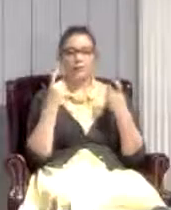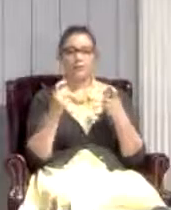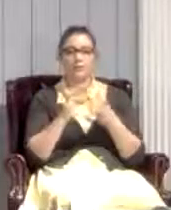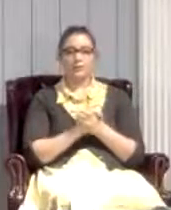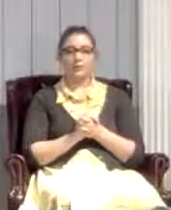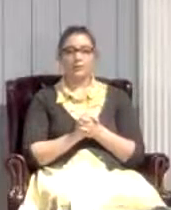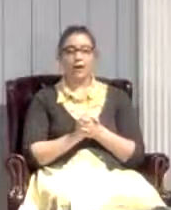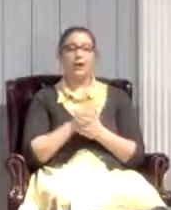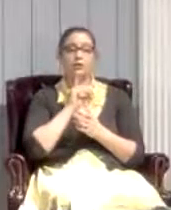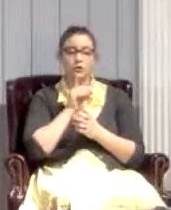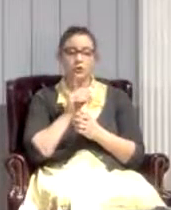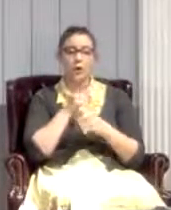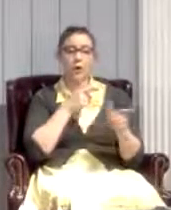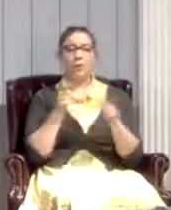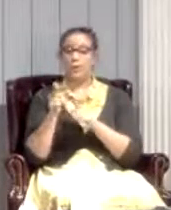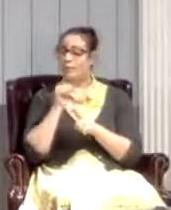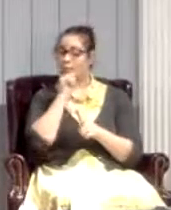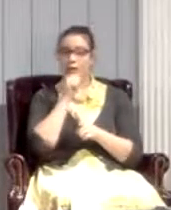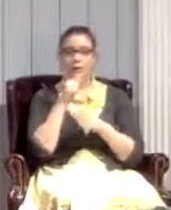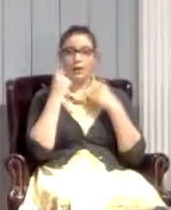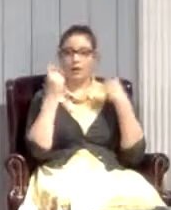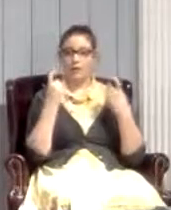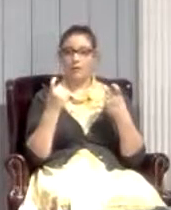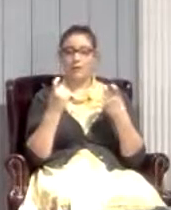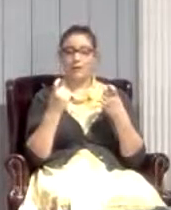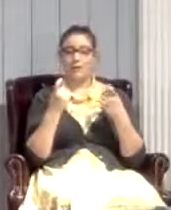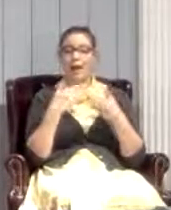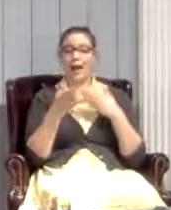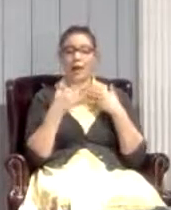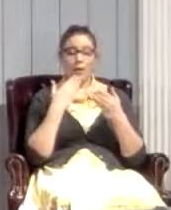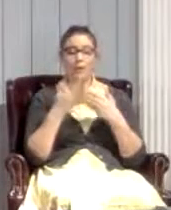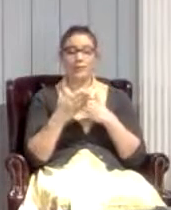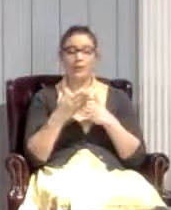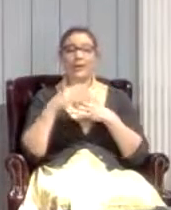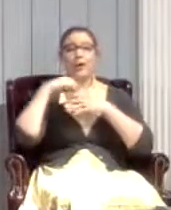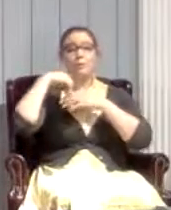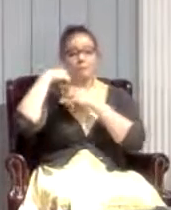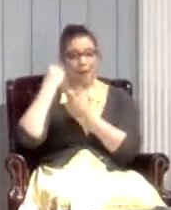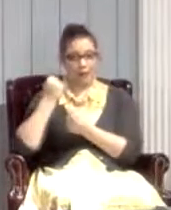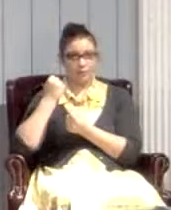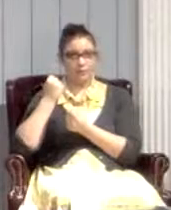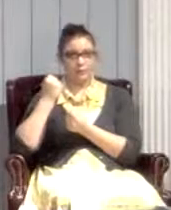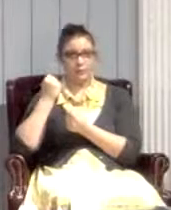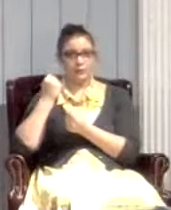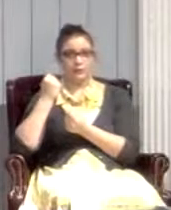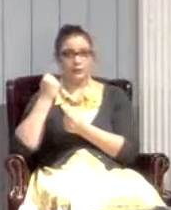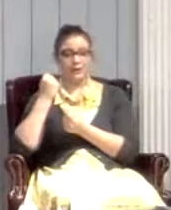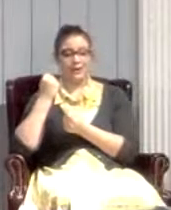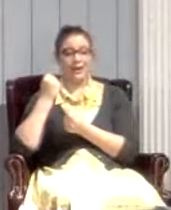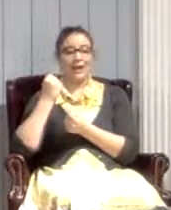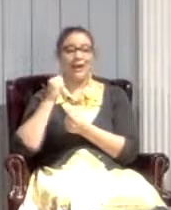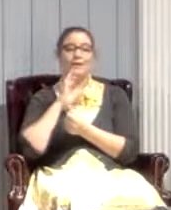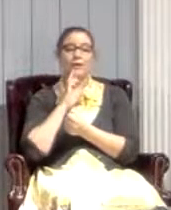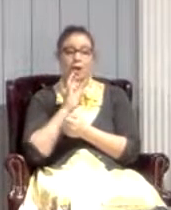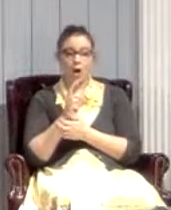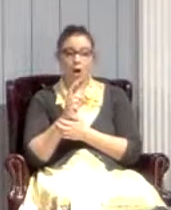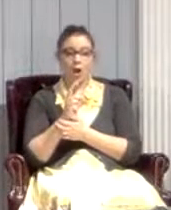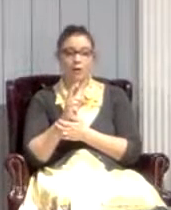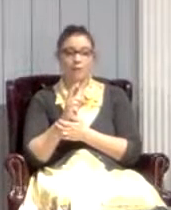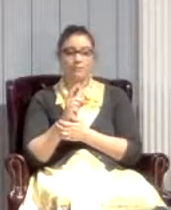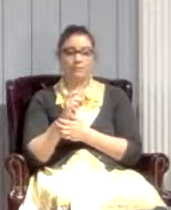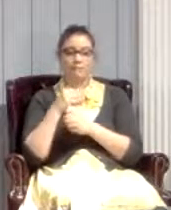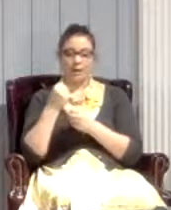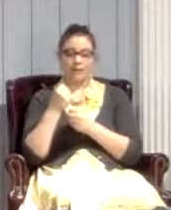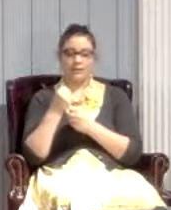not carnal weapons. However, they are powerful and they are mighty.